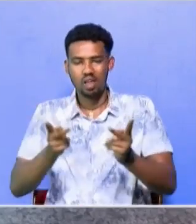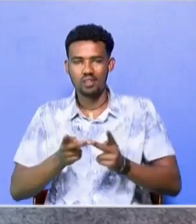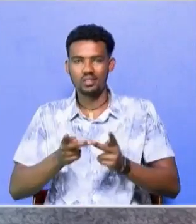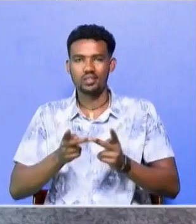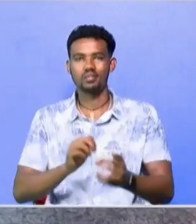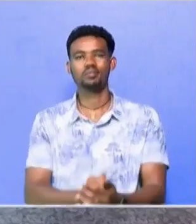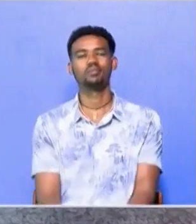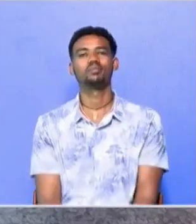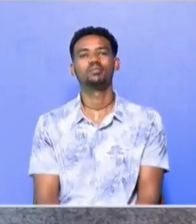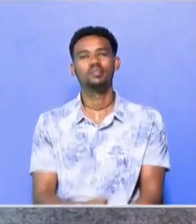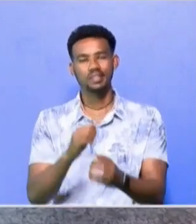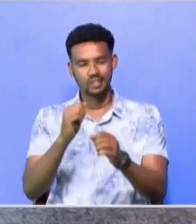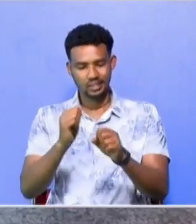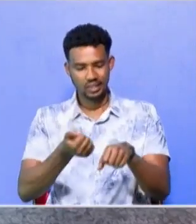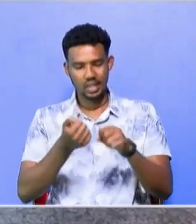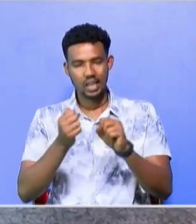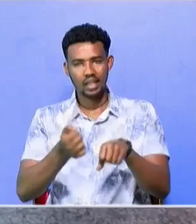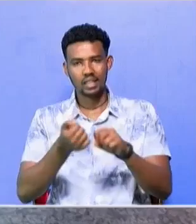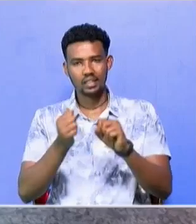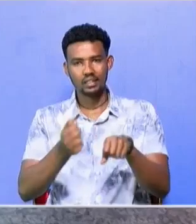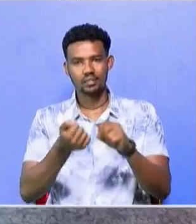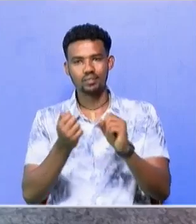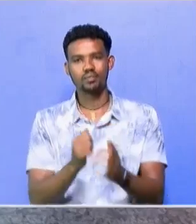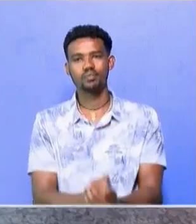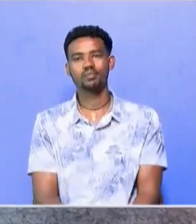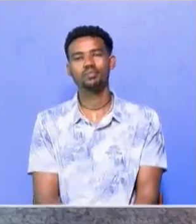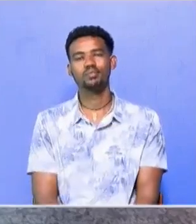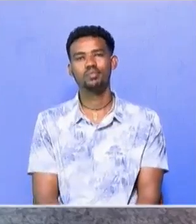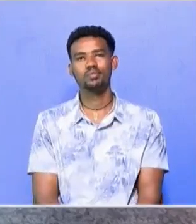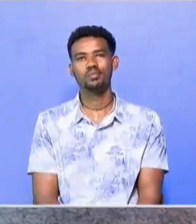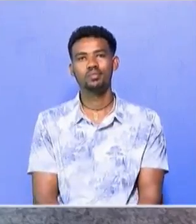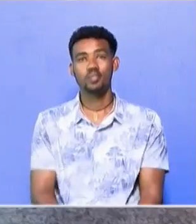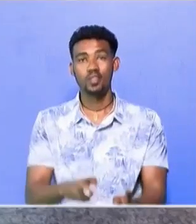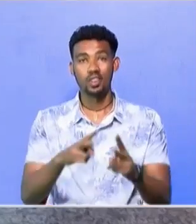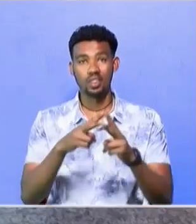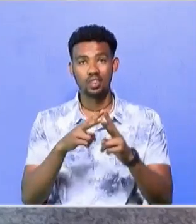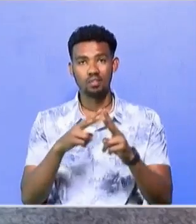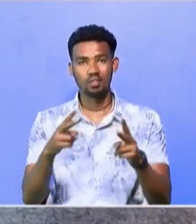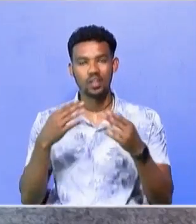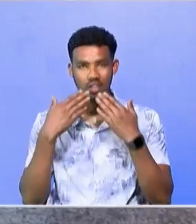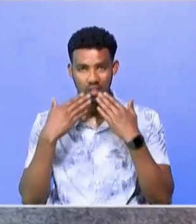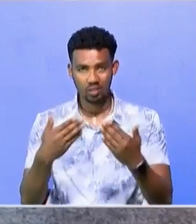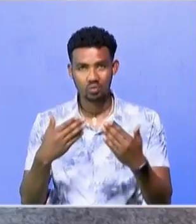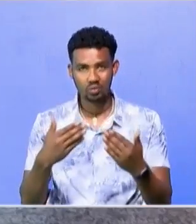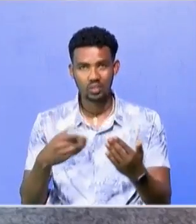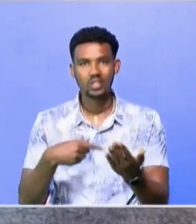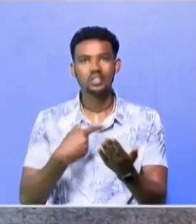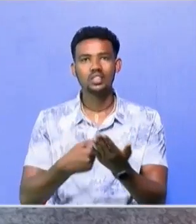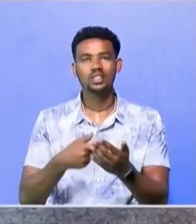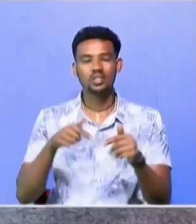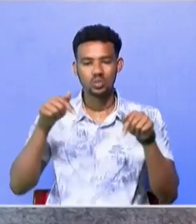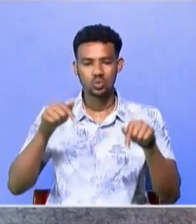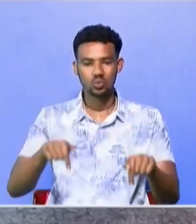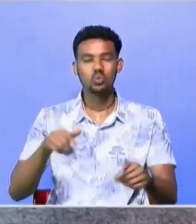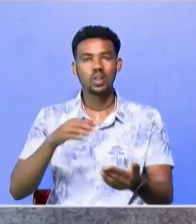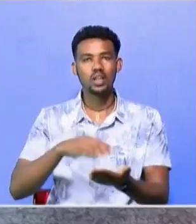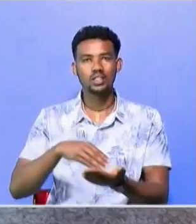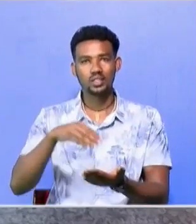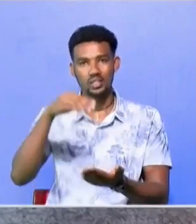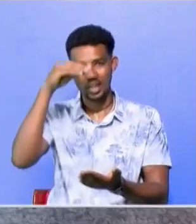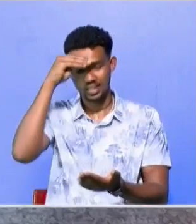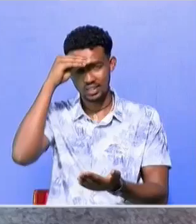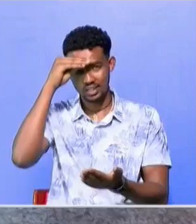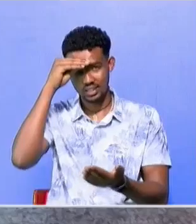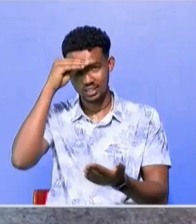place. Okay, students? Thank you very much. This is today's lesson. I hope you